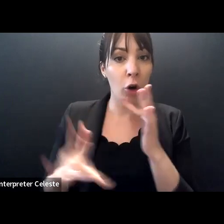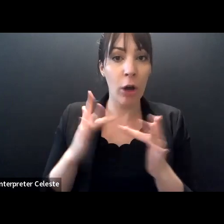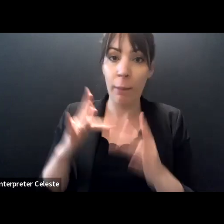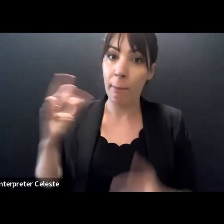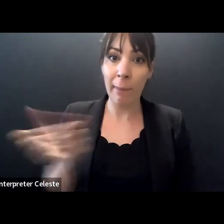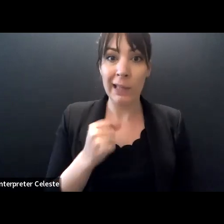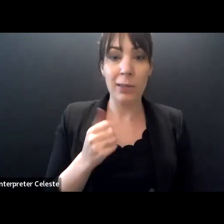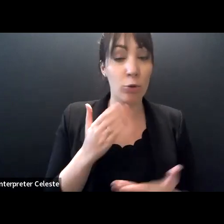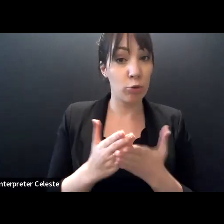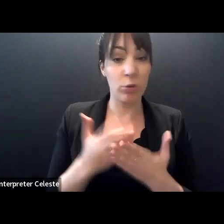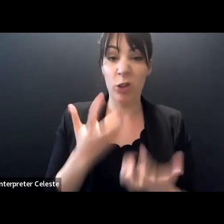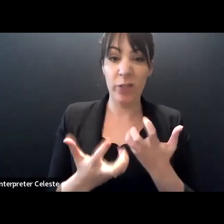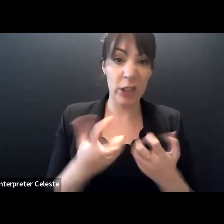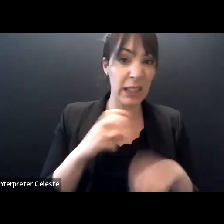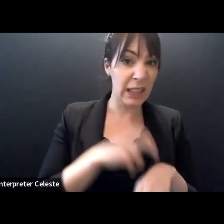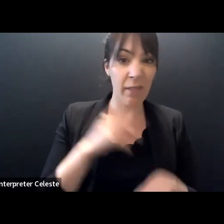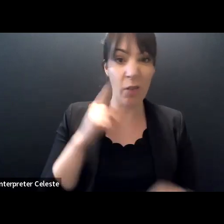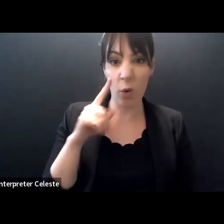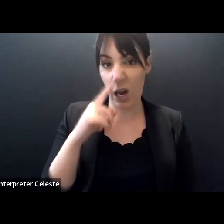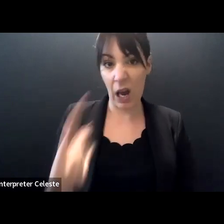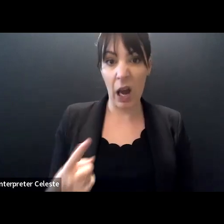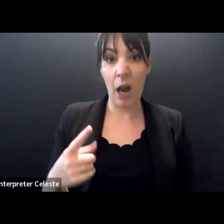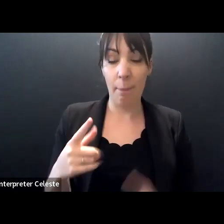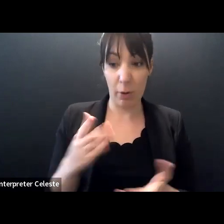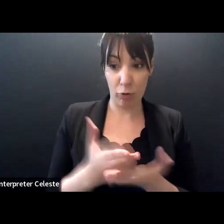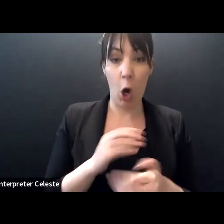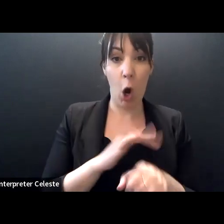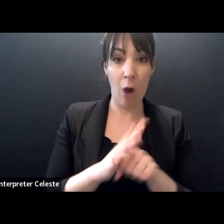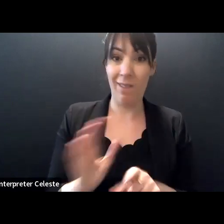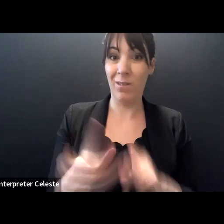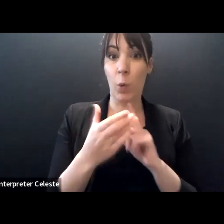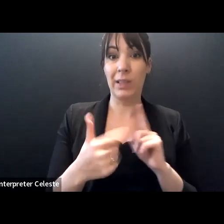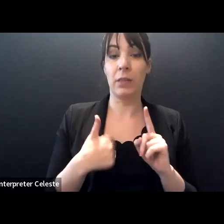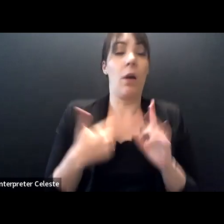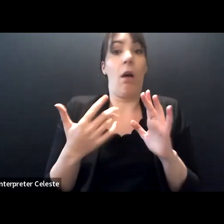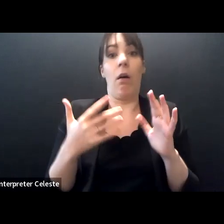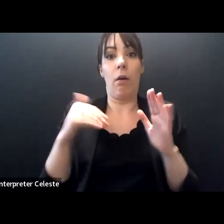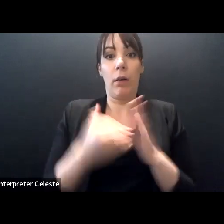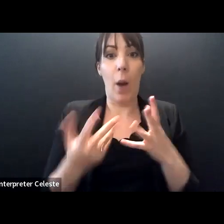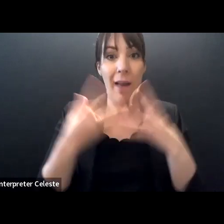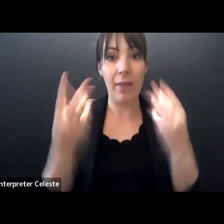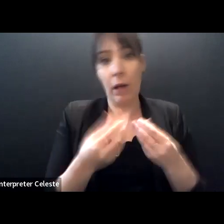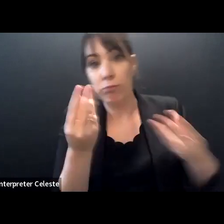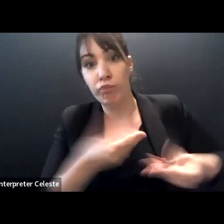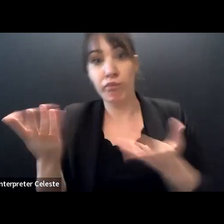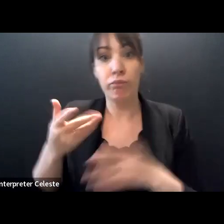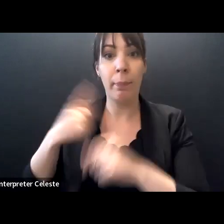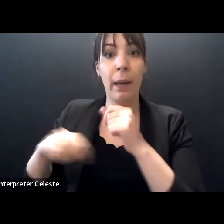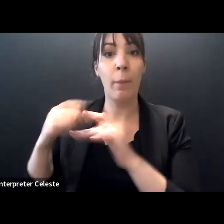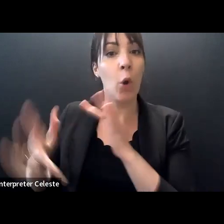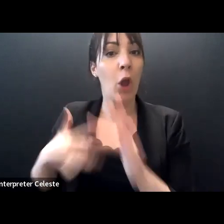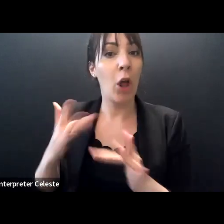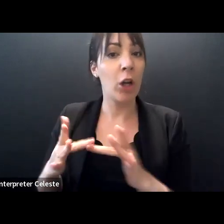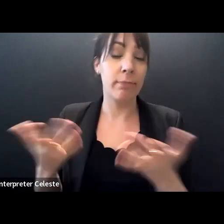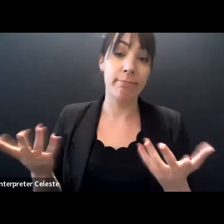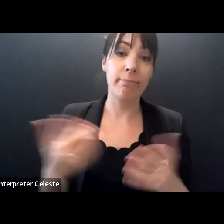COVID circumstance, but it forced us. So with, you know, some things that we thought never possible are now absolutely the way that we do things. So